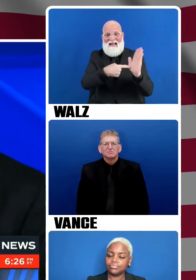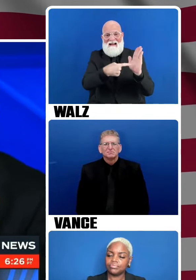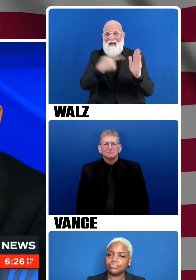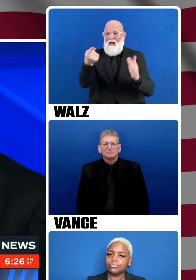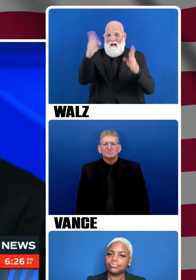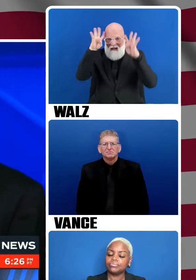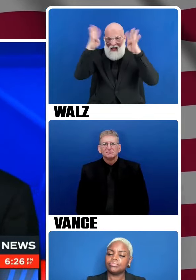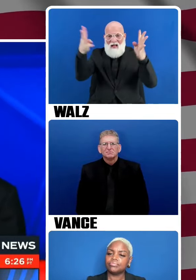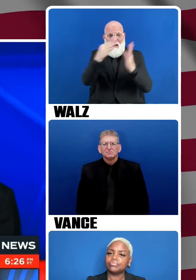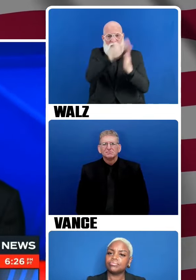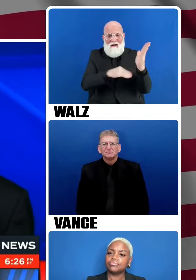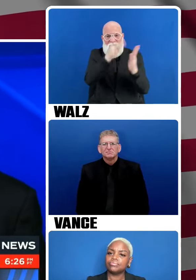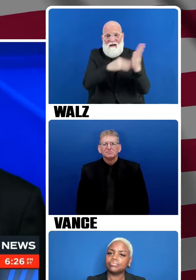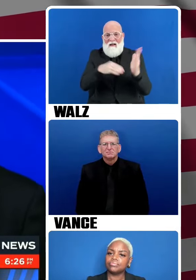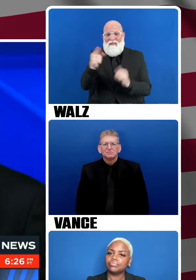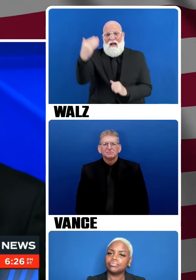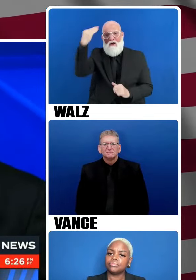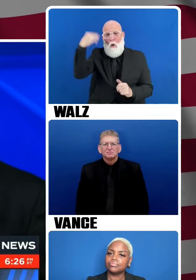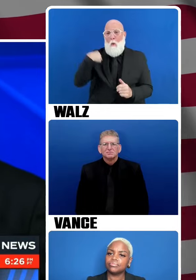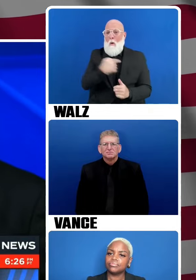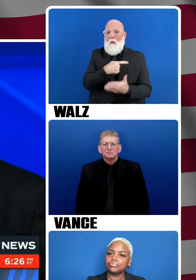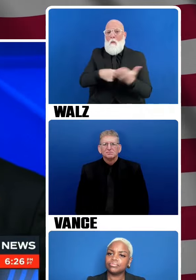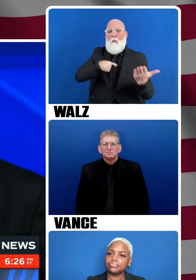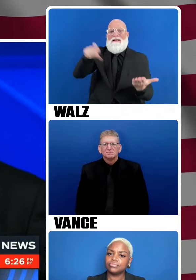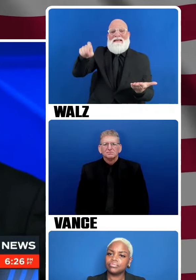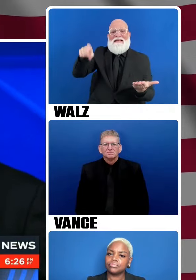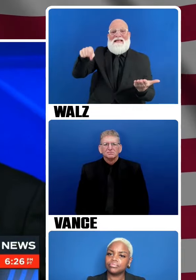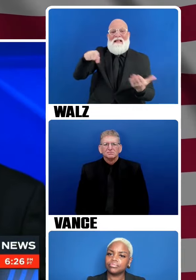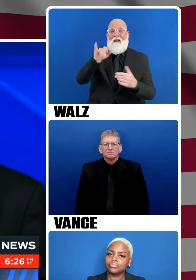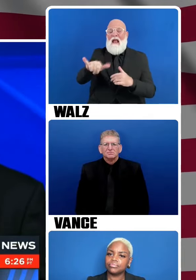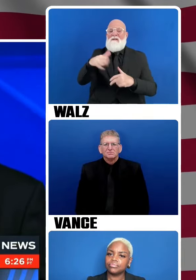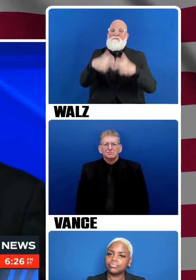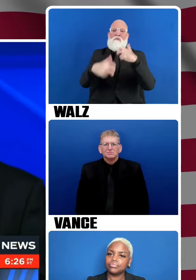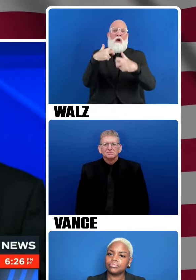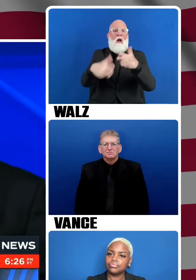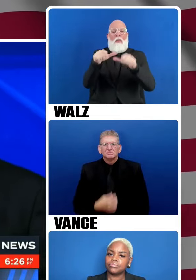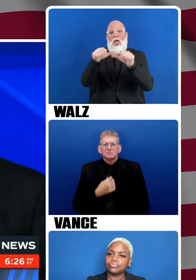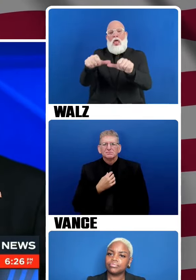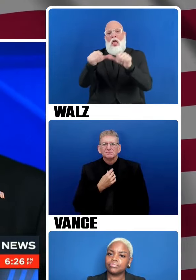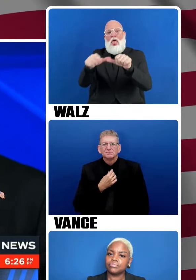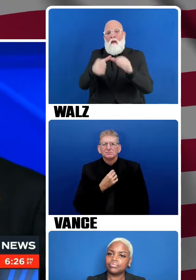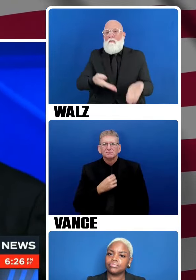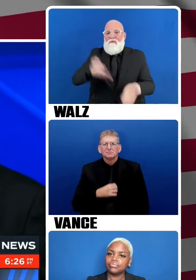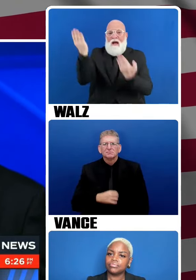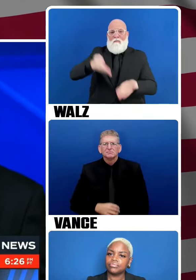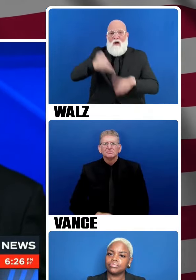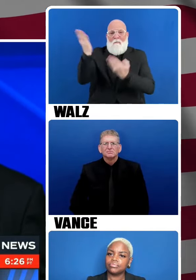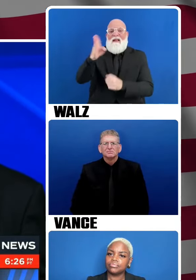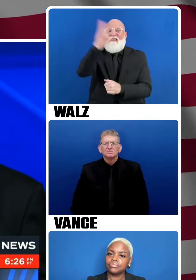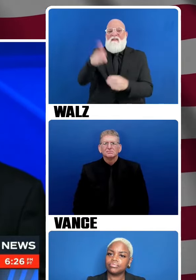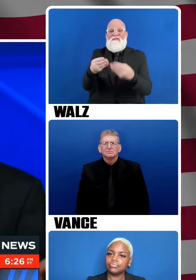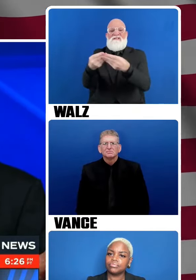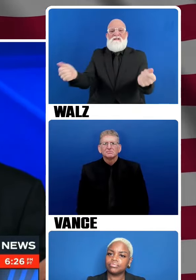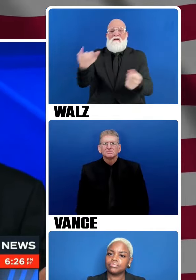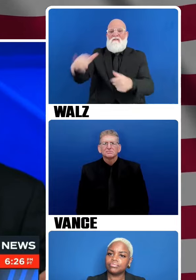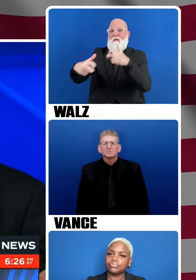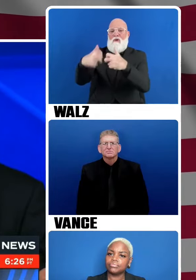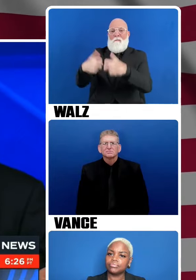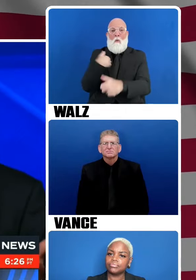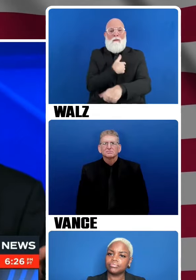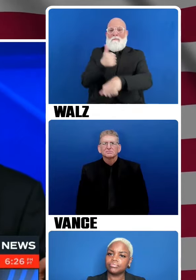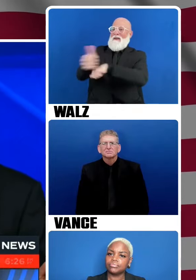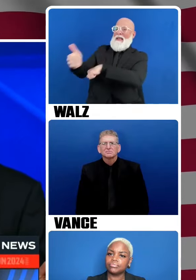this. Look, this issue of continuing to bring this up, of not dealing with it, of blaming migrants for everything.